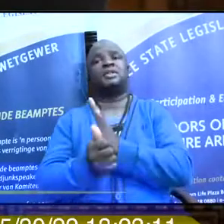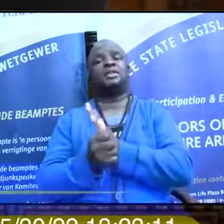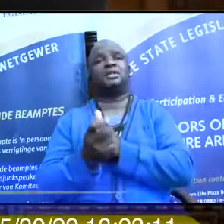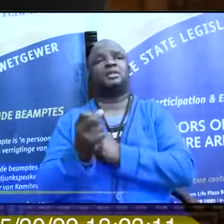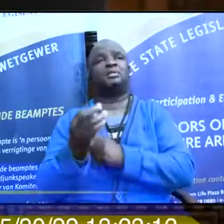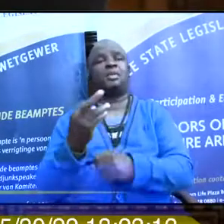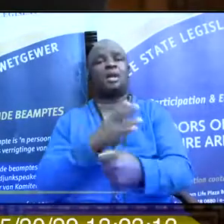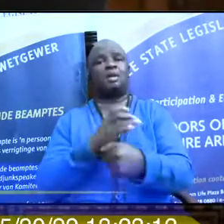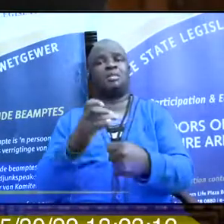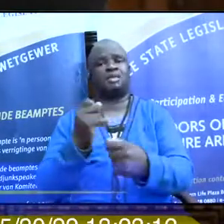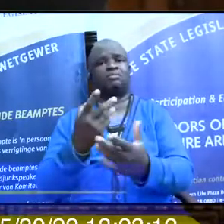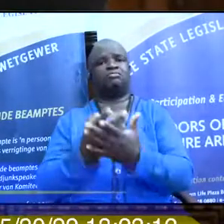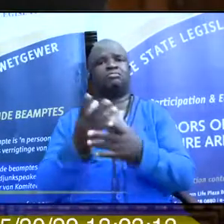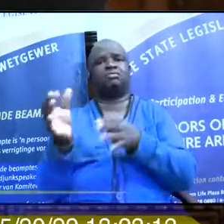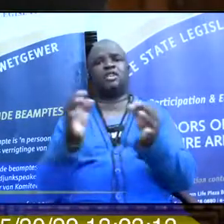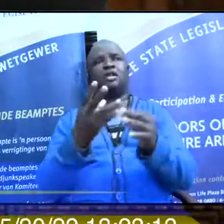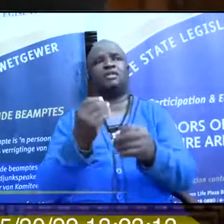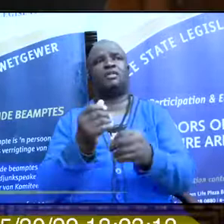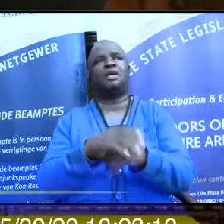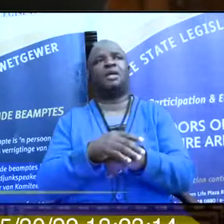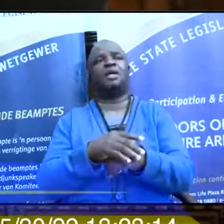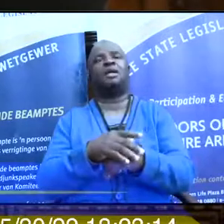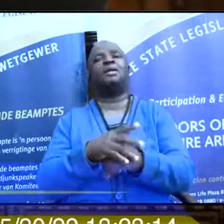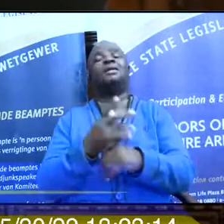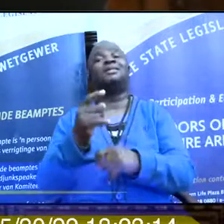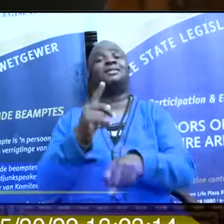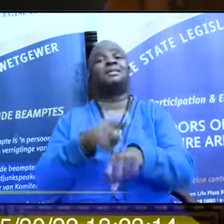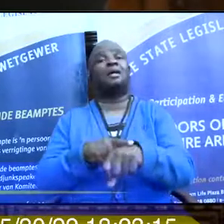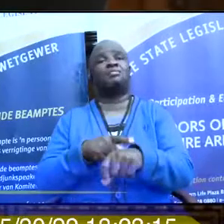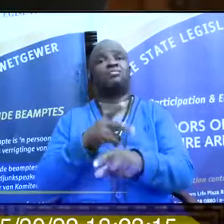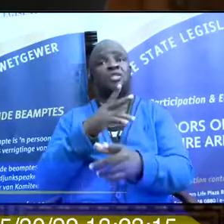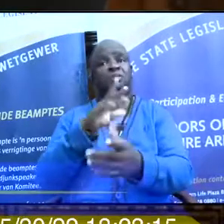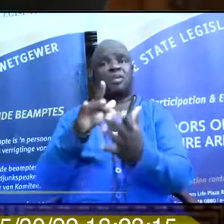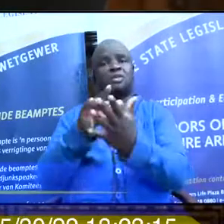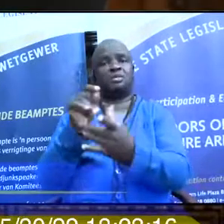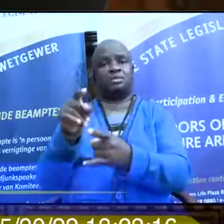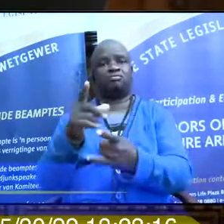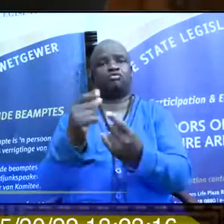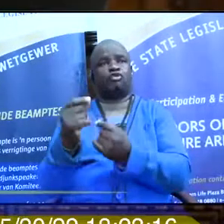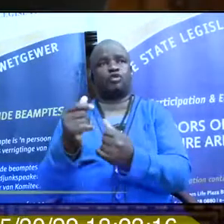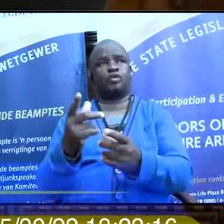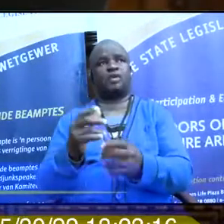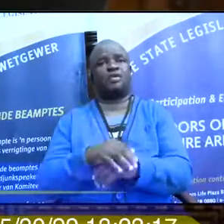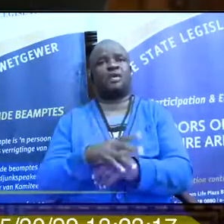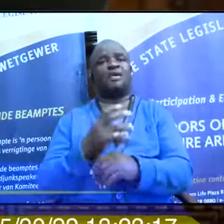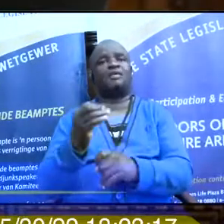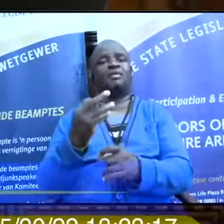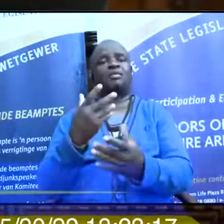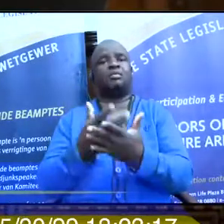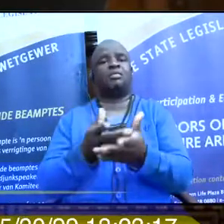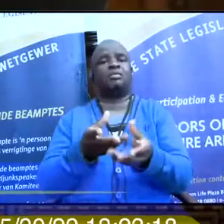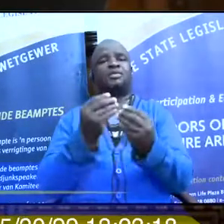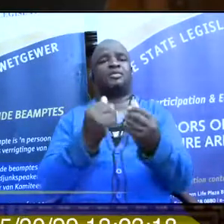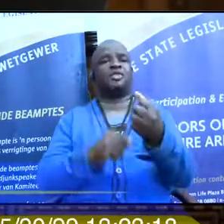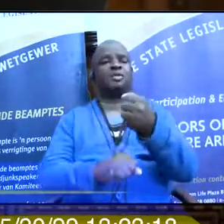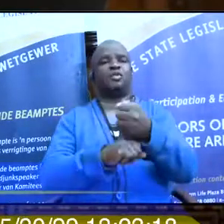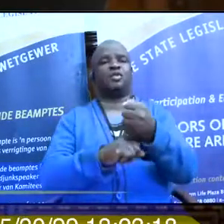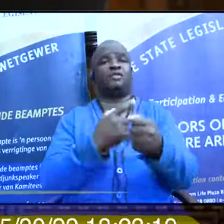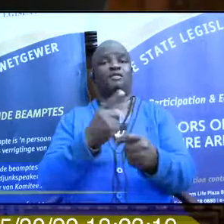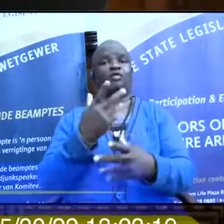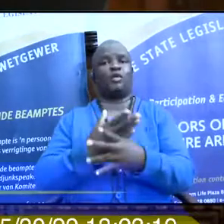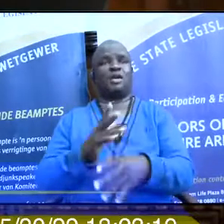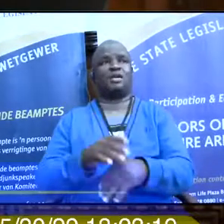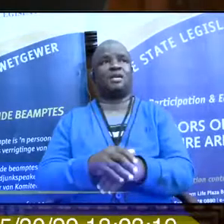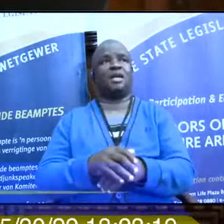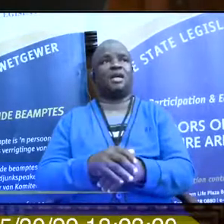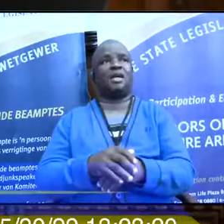capacity are appointed in the feeling of posts to be able to provide required support to the workers